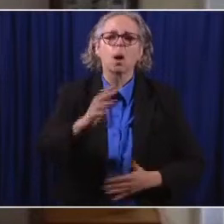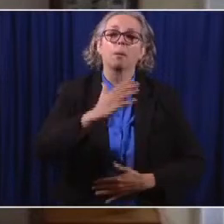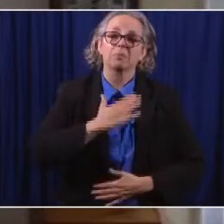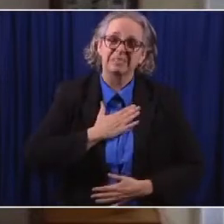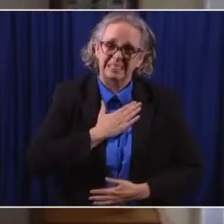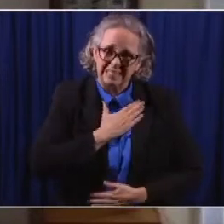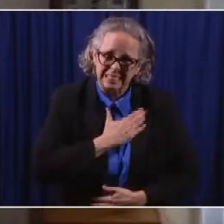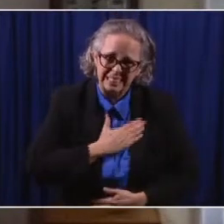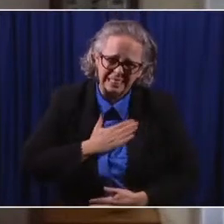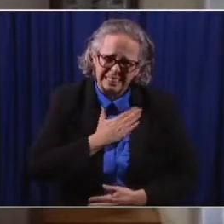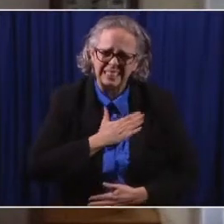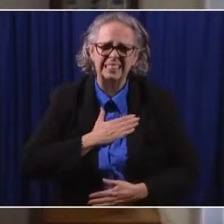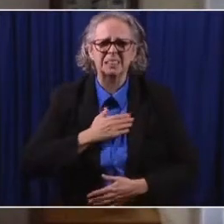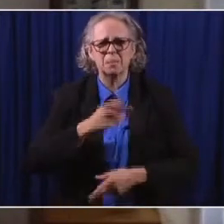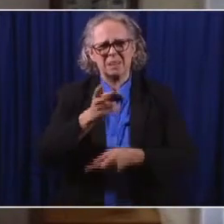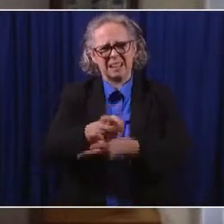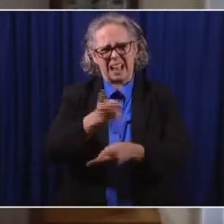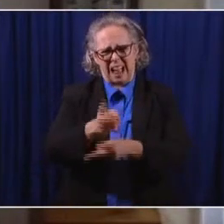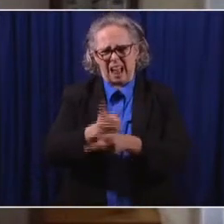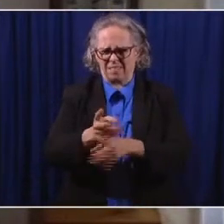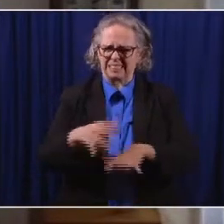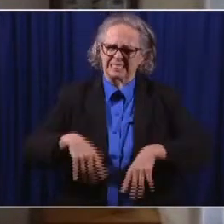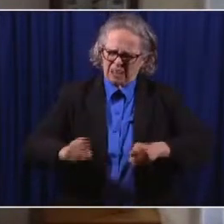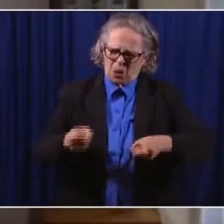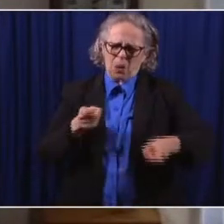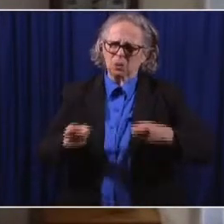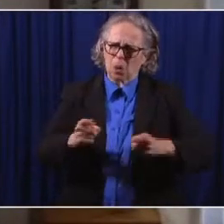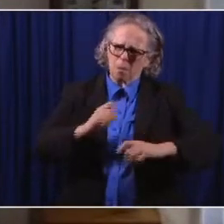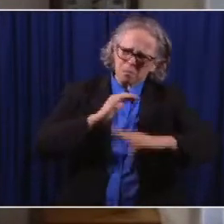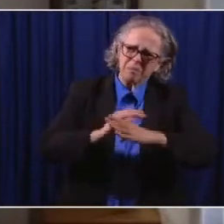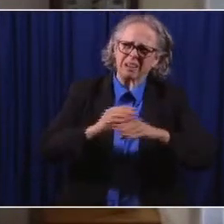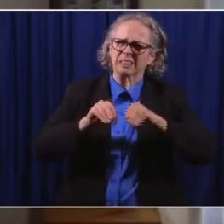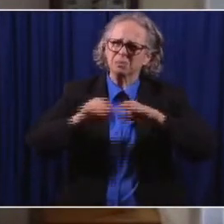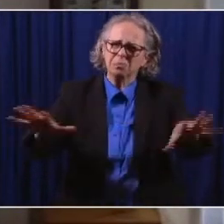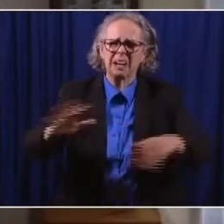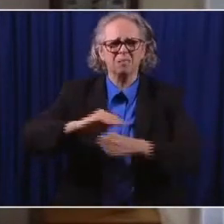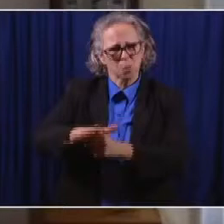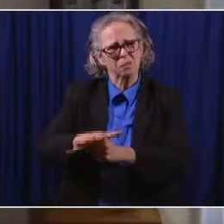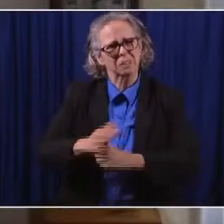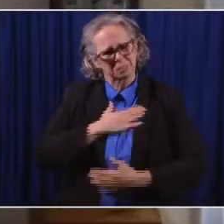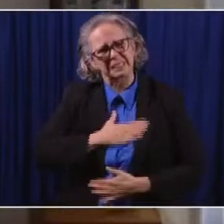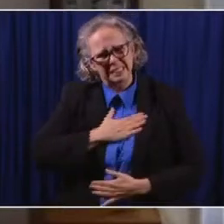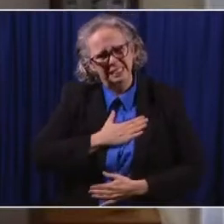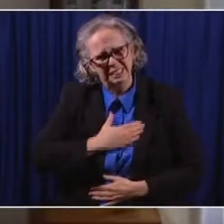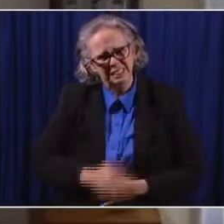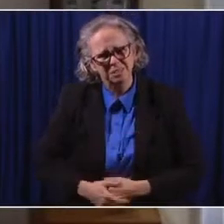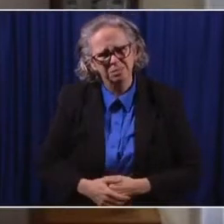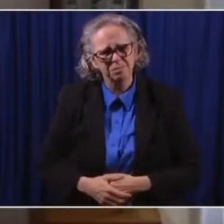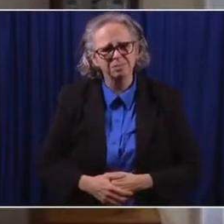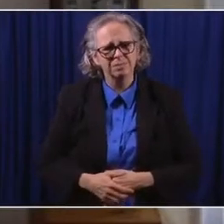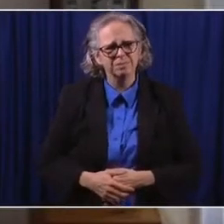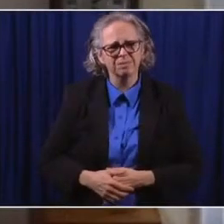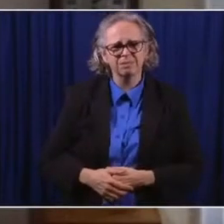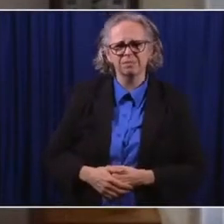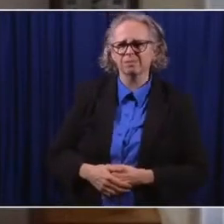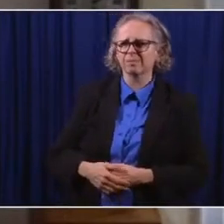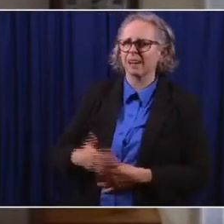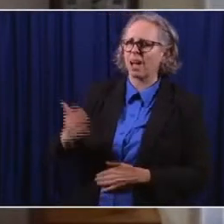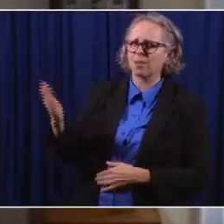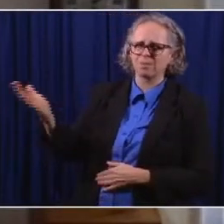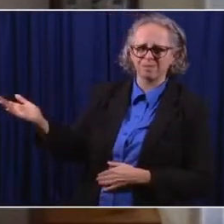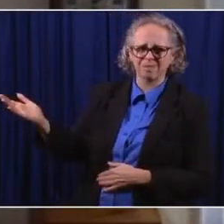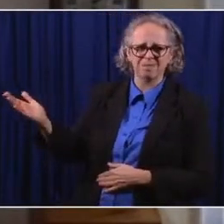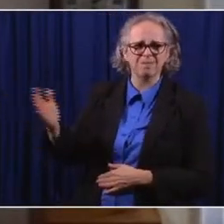bit more about that with Miami's president. Eric, let's go to the kind of the key indicators